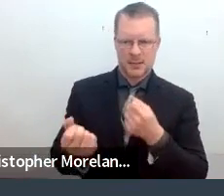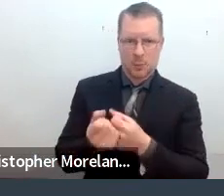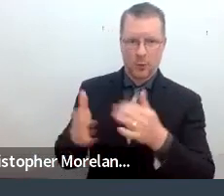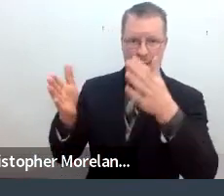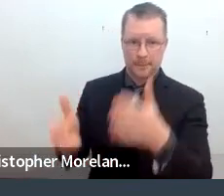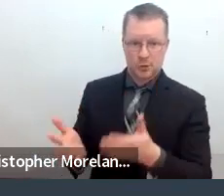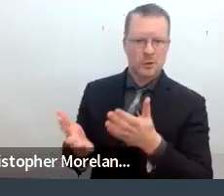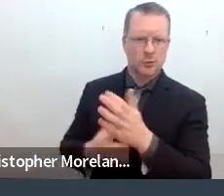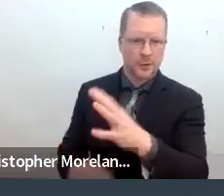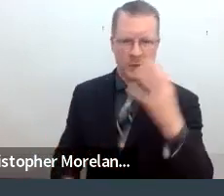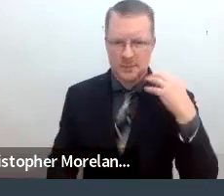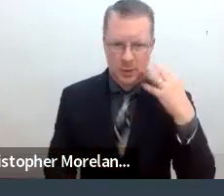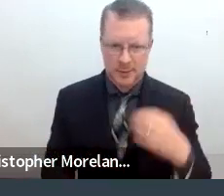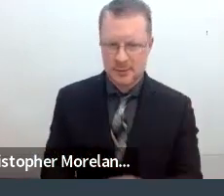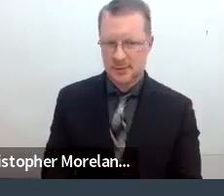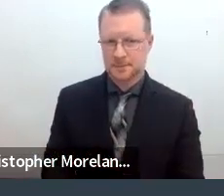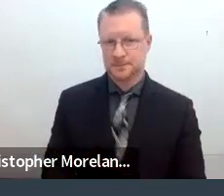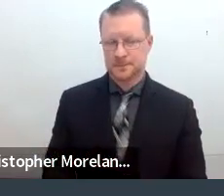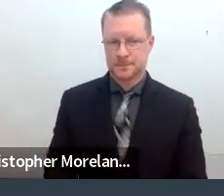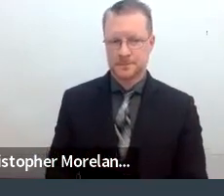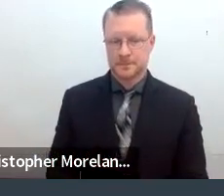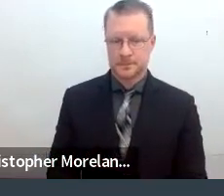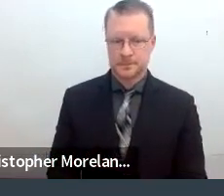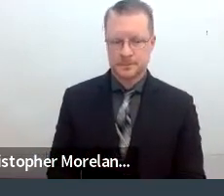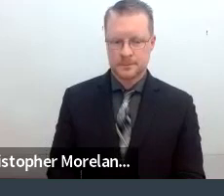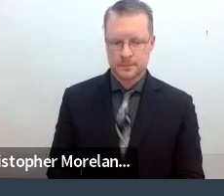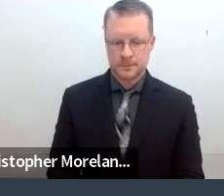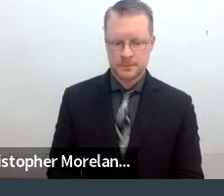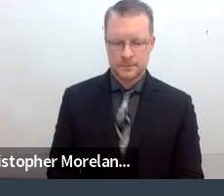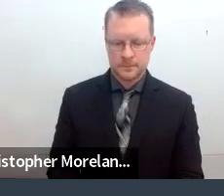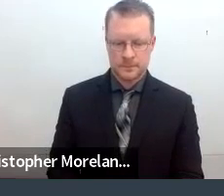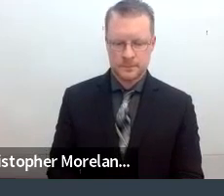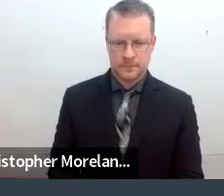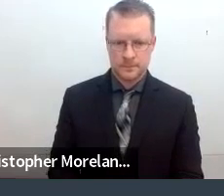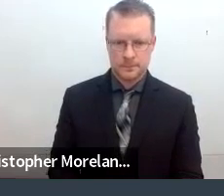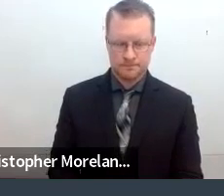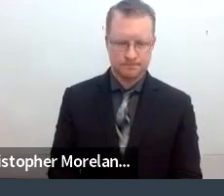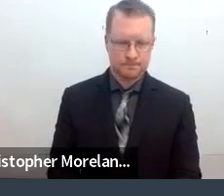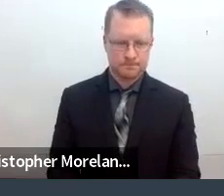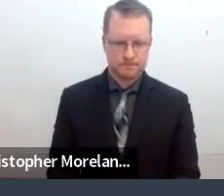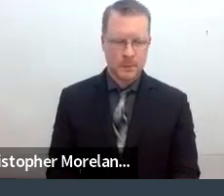How do we debrief after that event with that person as they went through that experience?